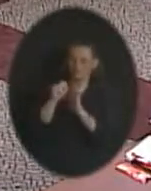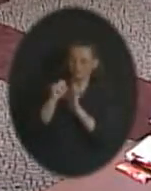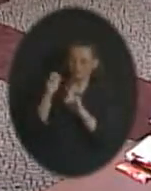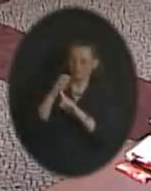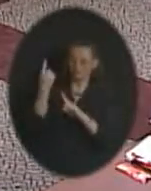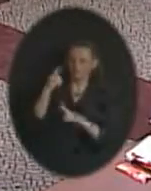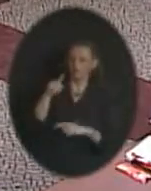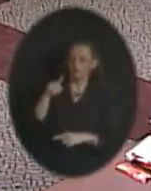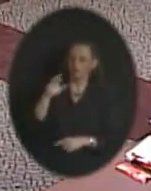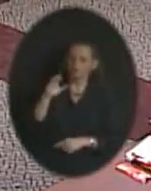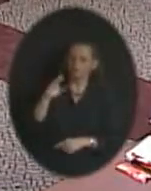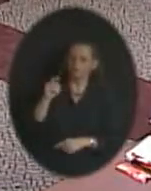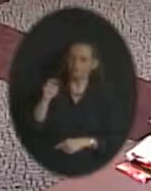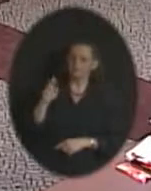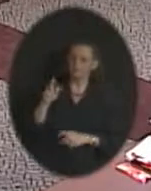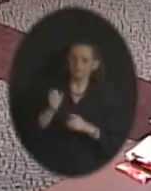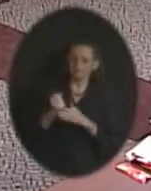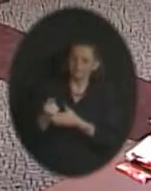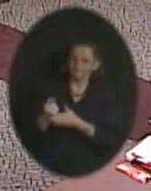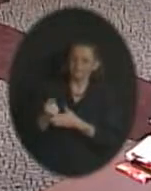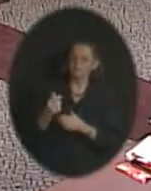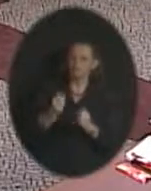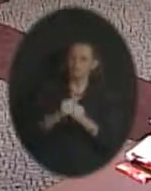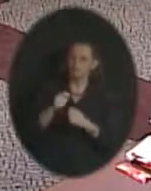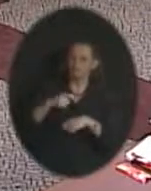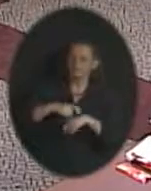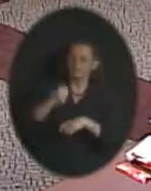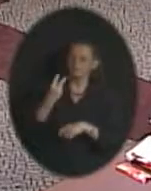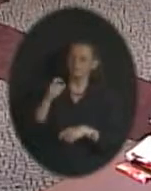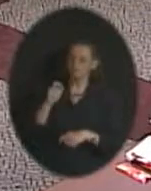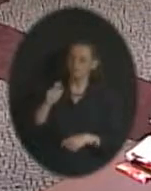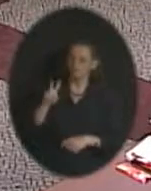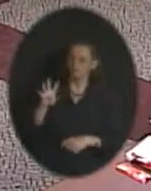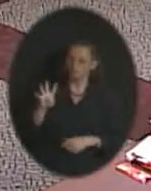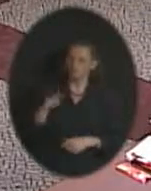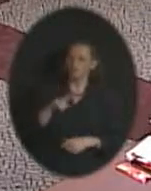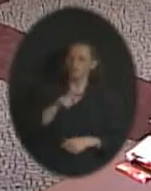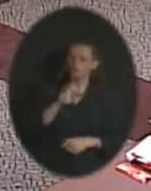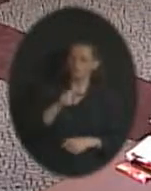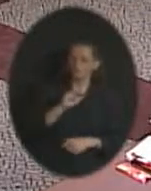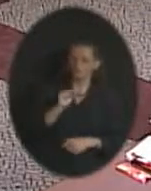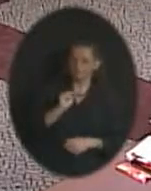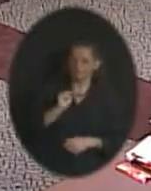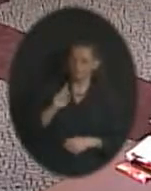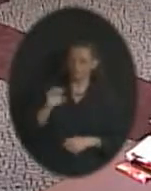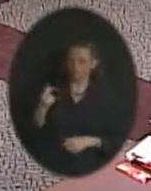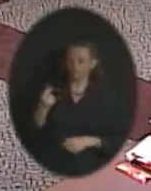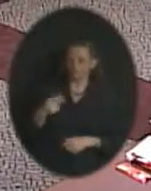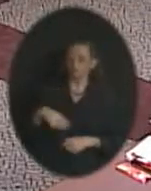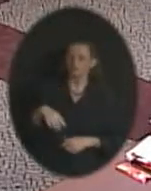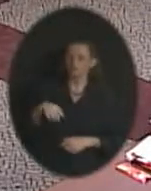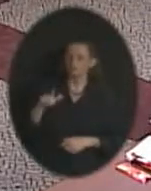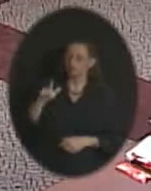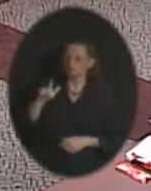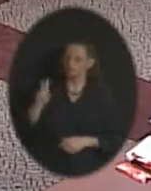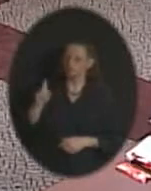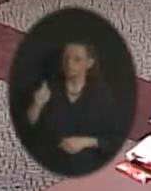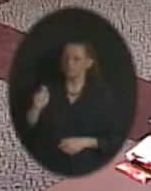both the 100-meter dash with a time of 12.24 and the 200-meter dash with a time of